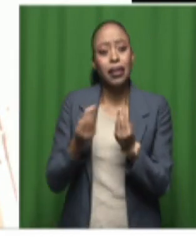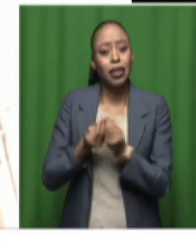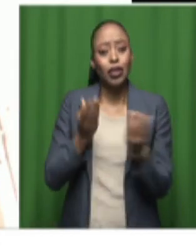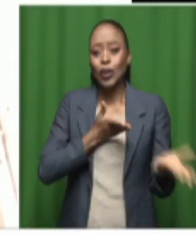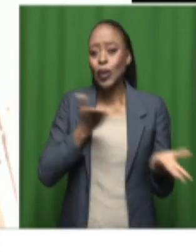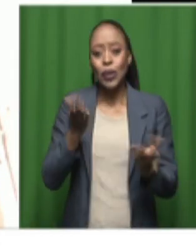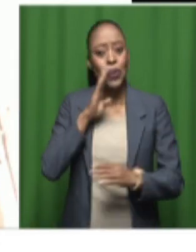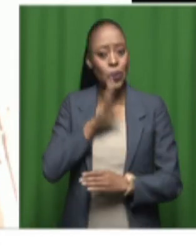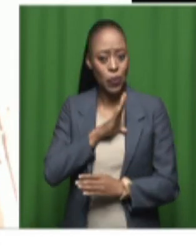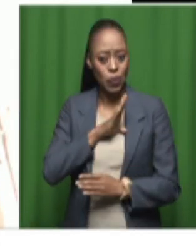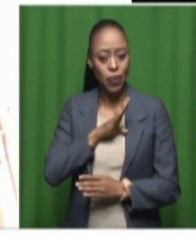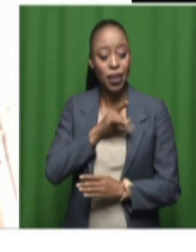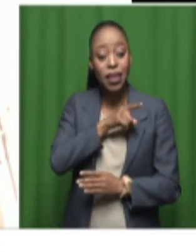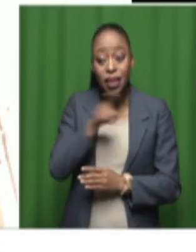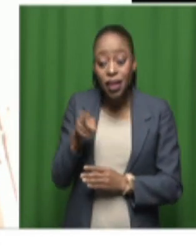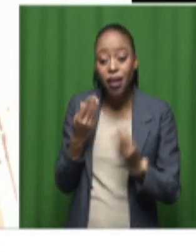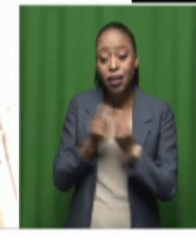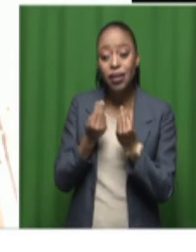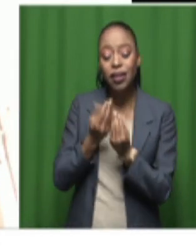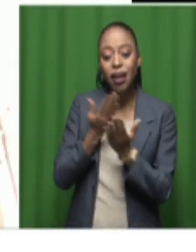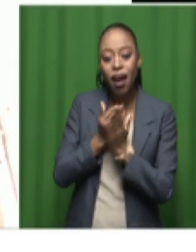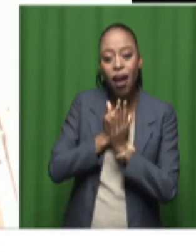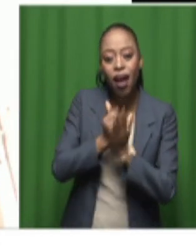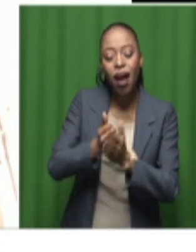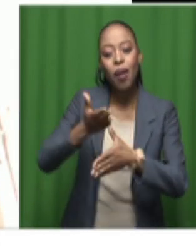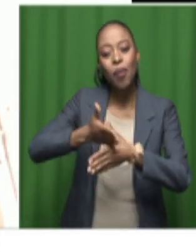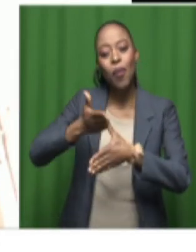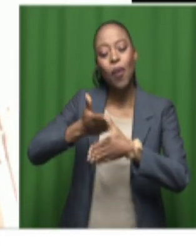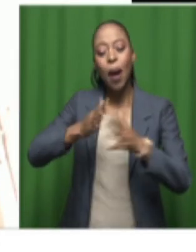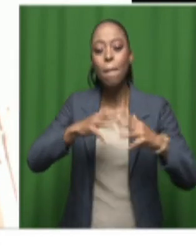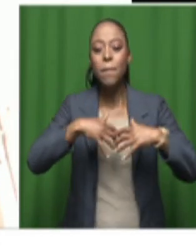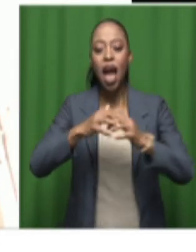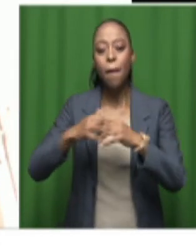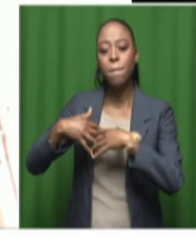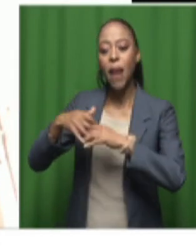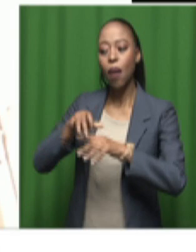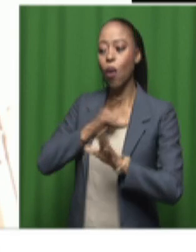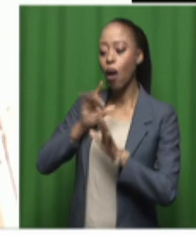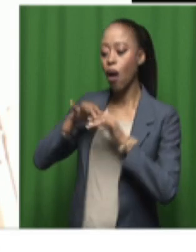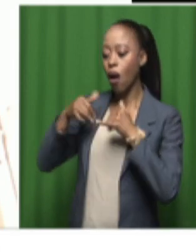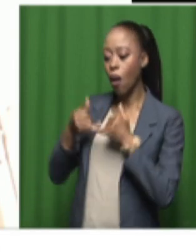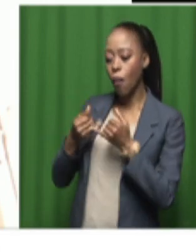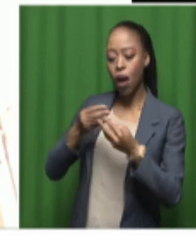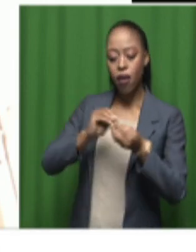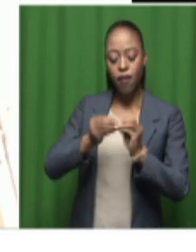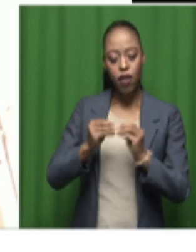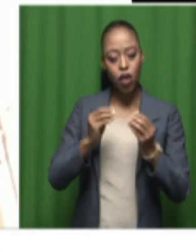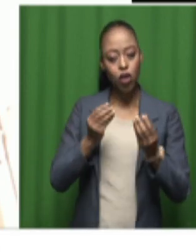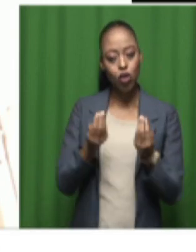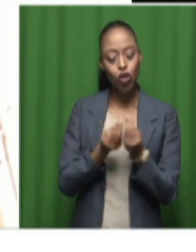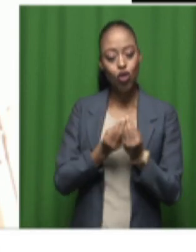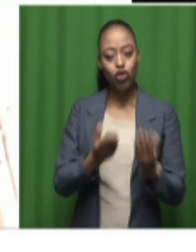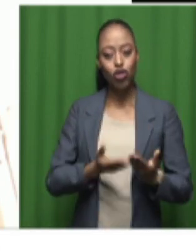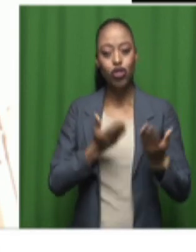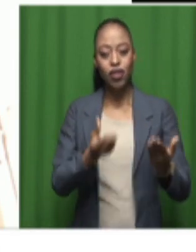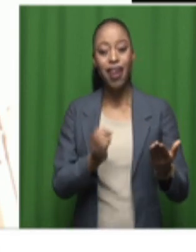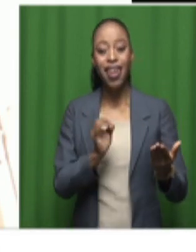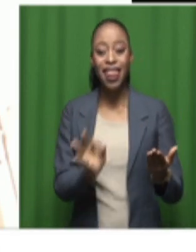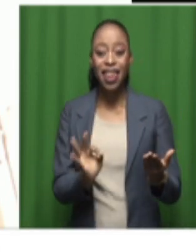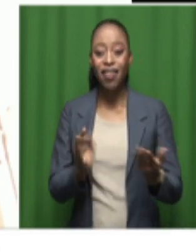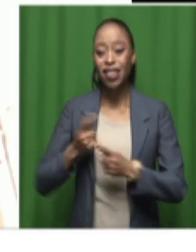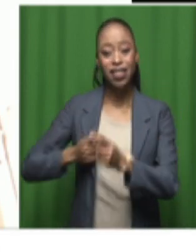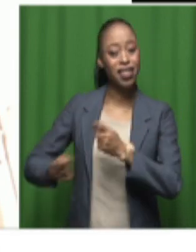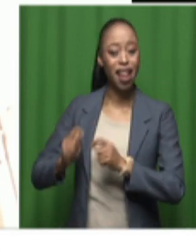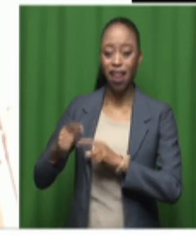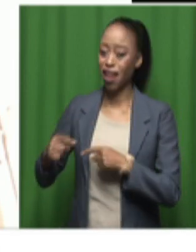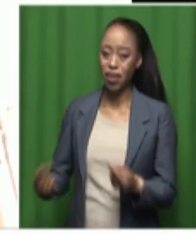that, which could stimulate employment. Because no company is going to produce goods or services if they cannot sell